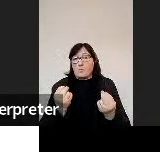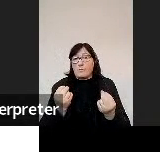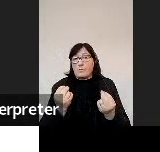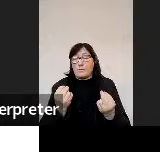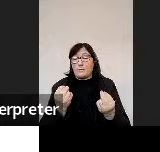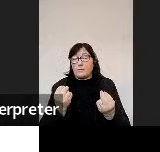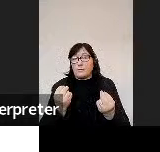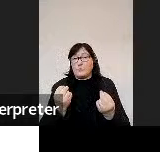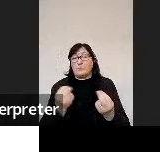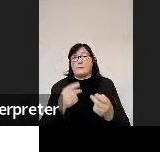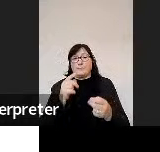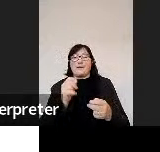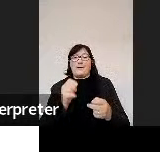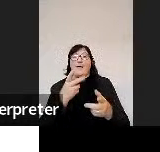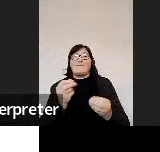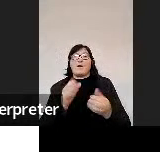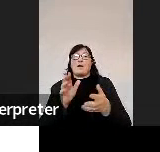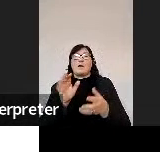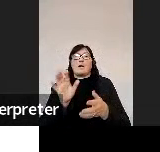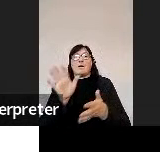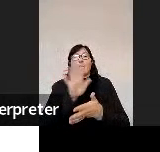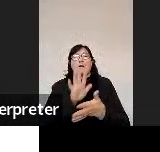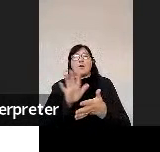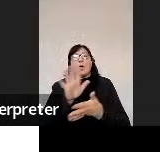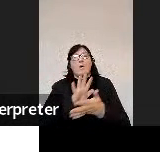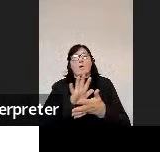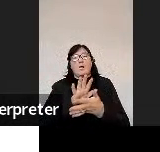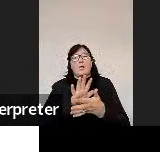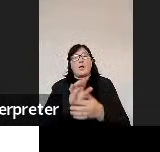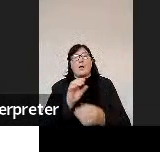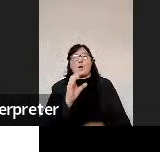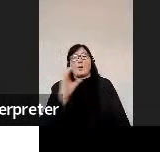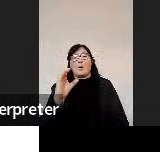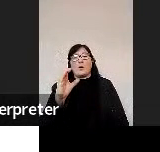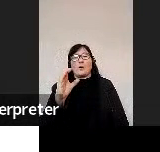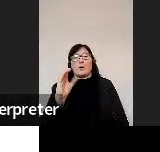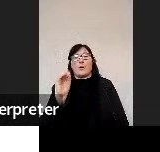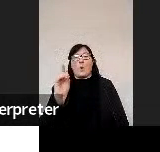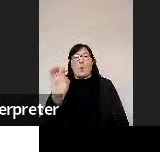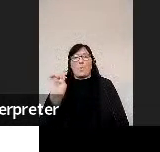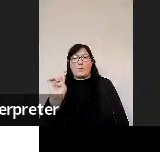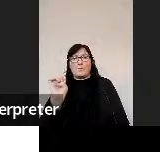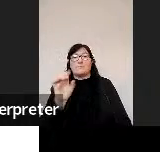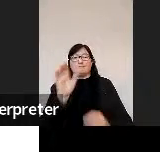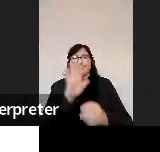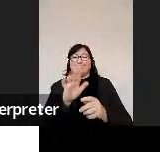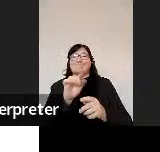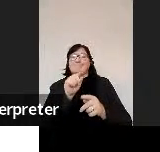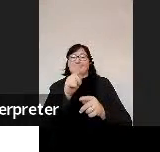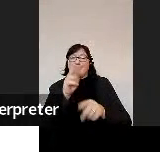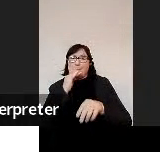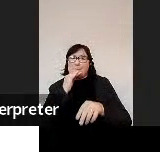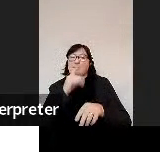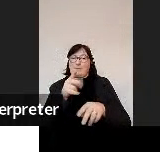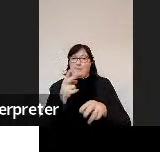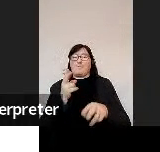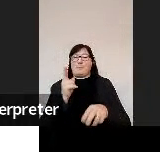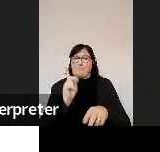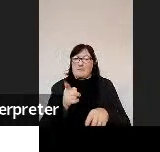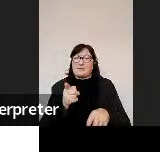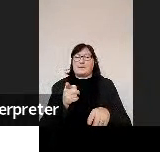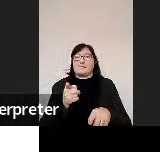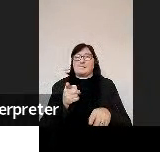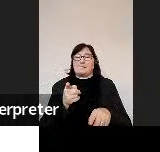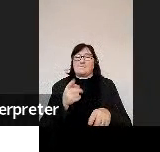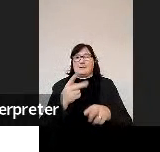color coded in orange, it means it is ready, that application or client type is ready for renewal. If you see that particular client